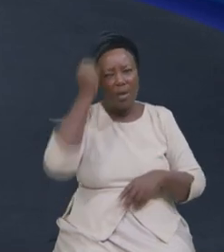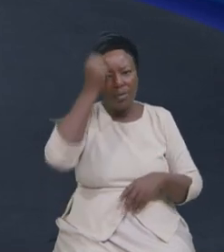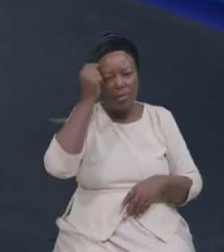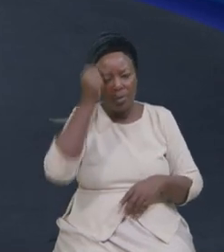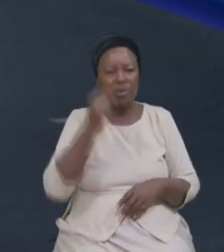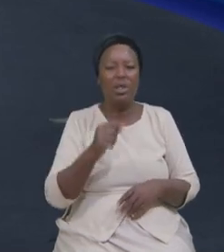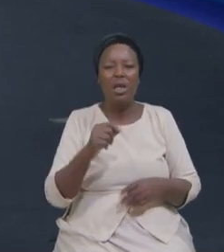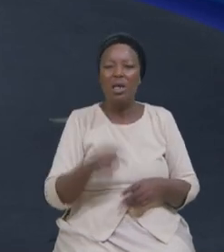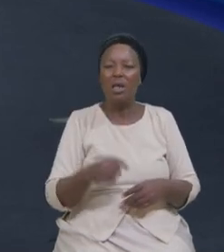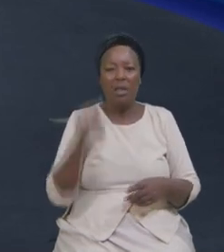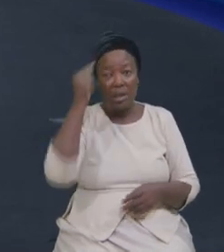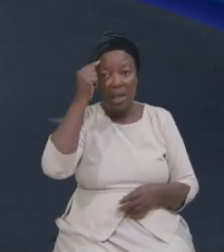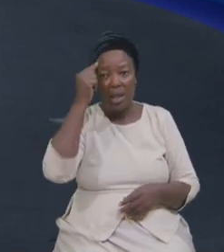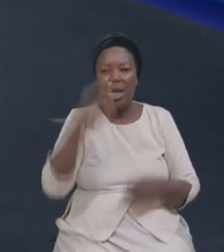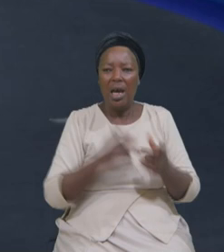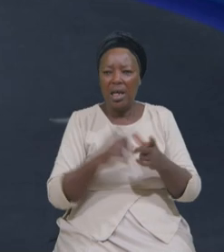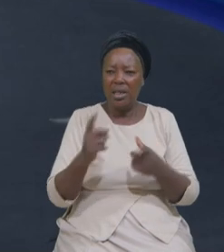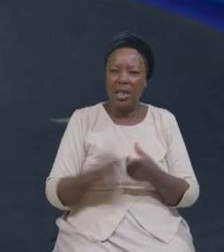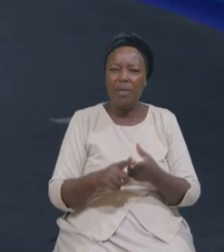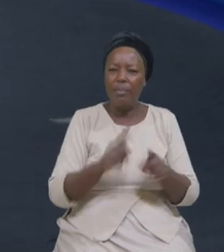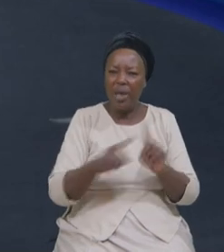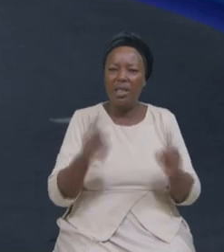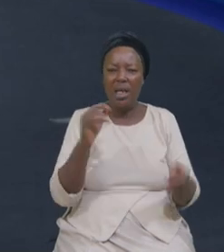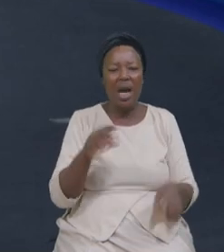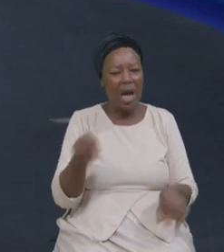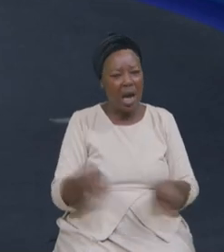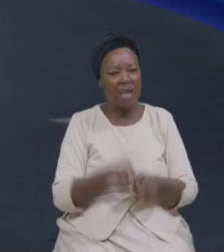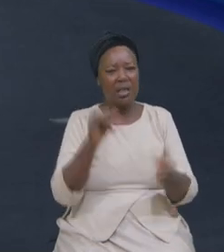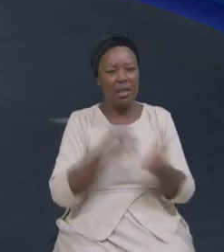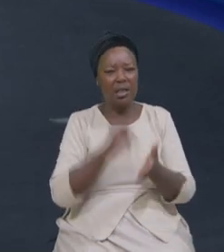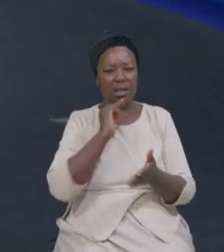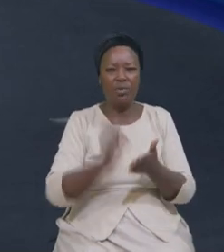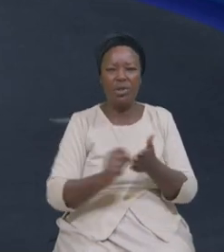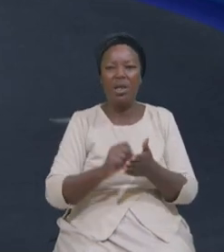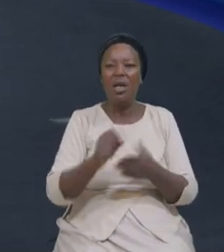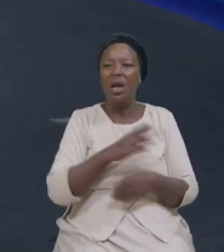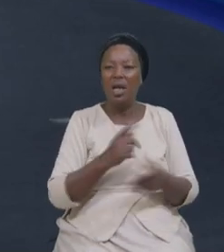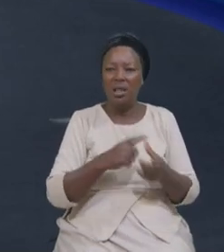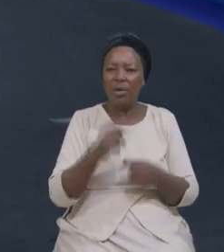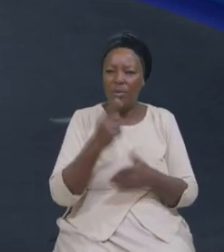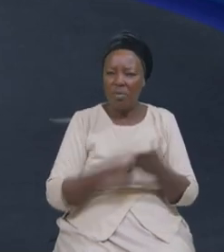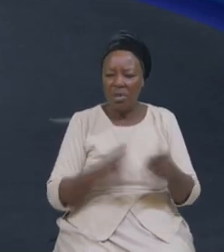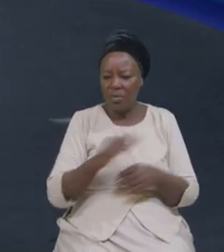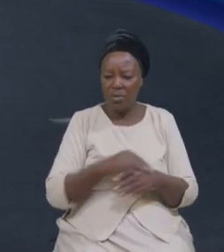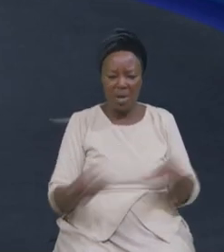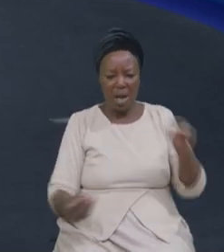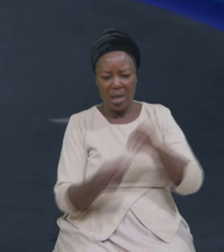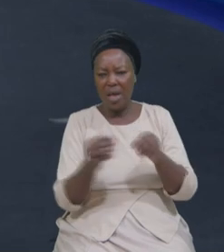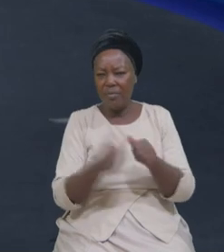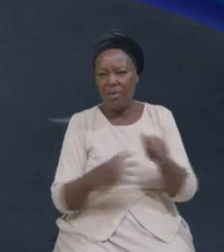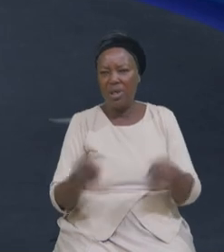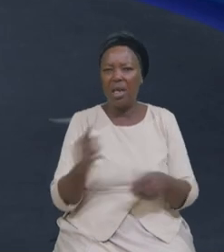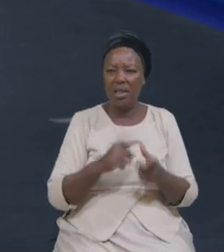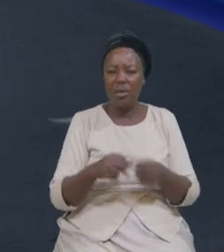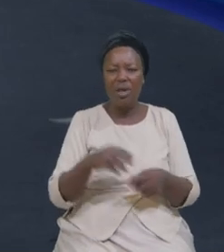seek, but as it is written. What if I live my life every day as it is